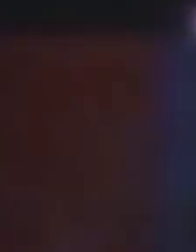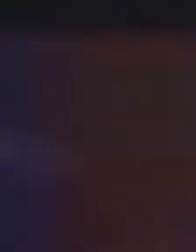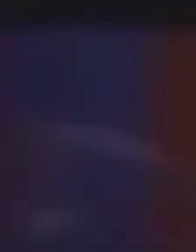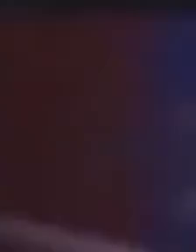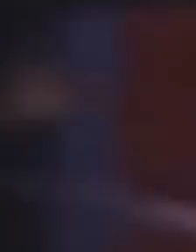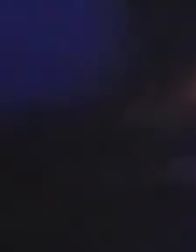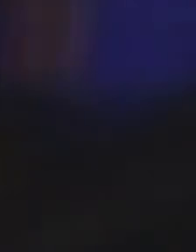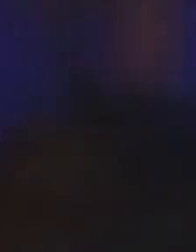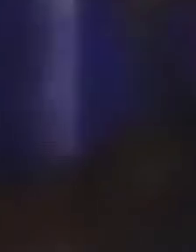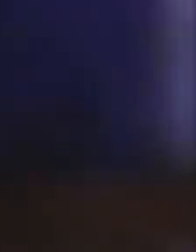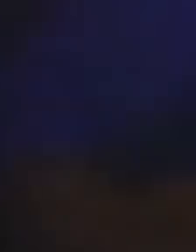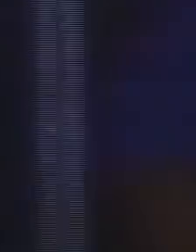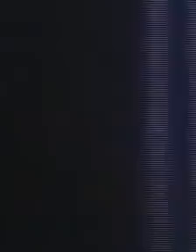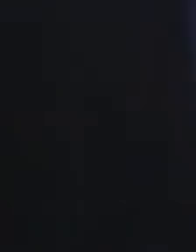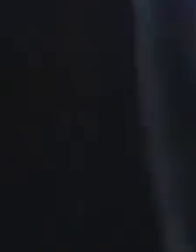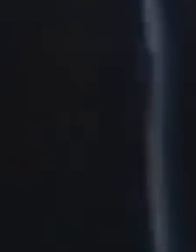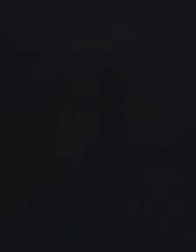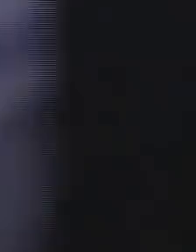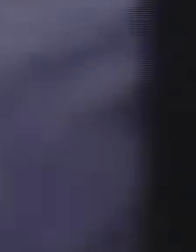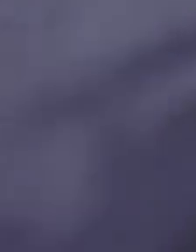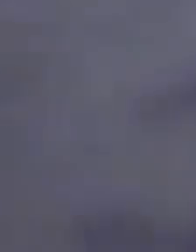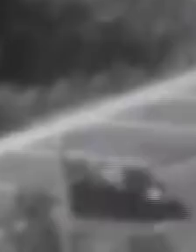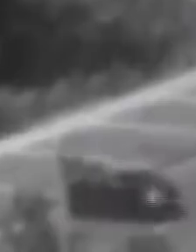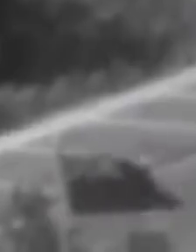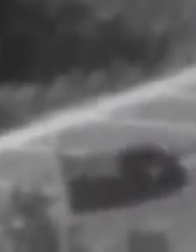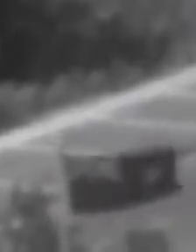I am David Rudder, and this is my story.